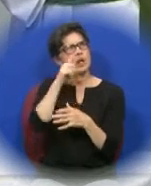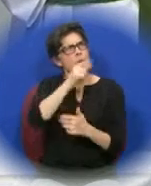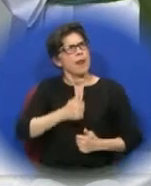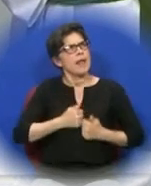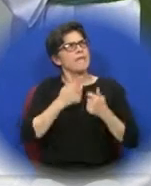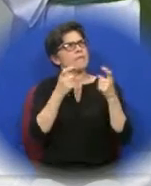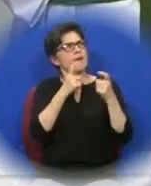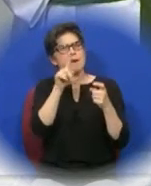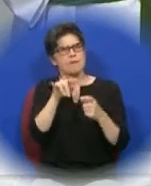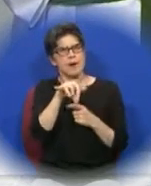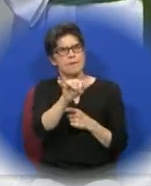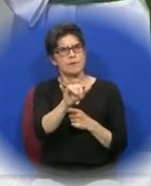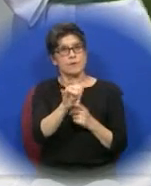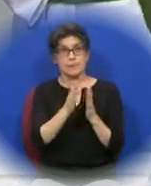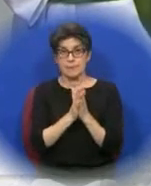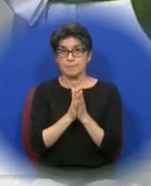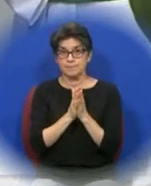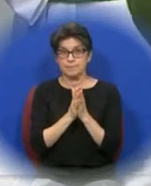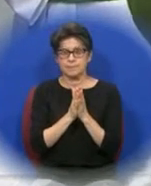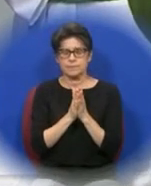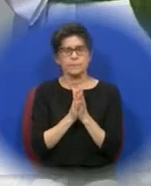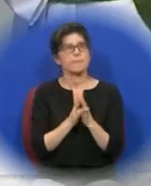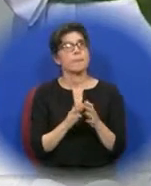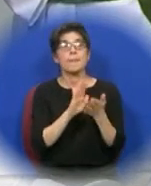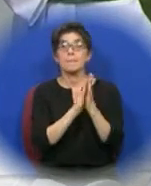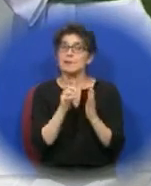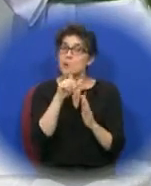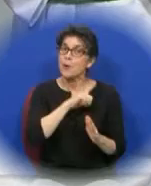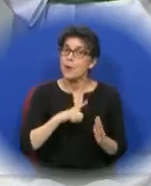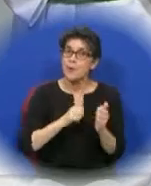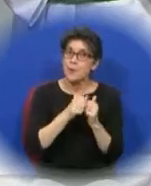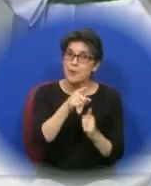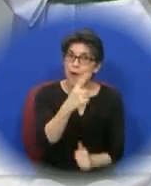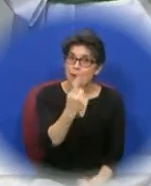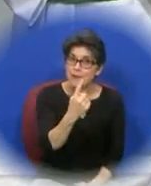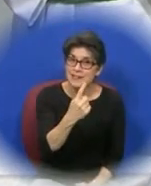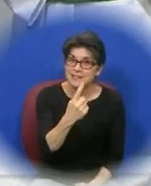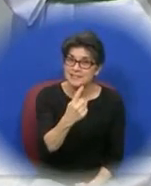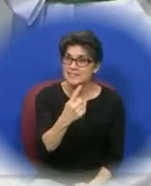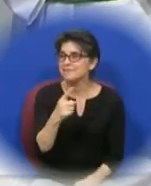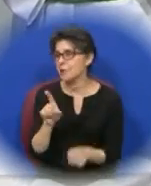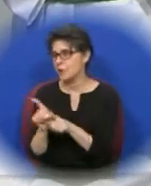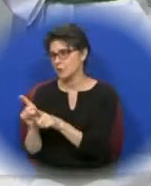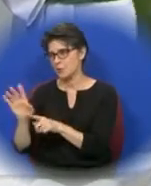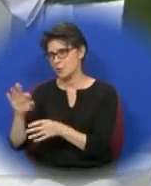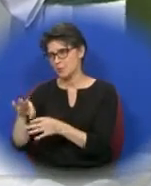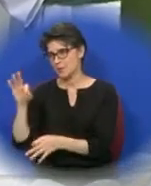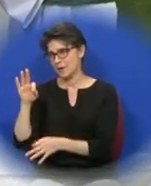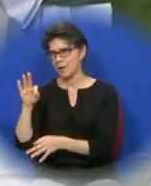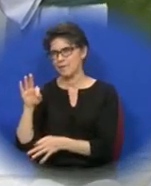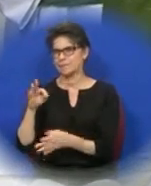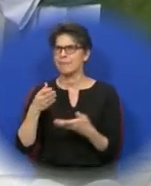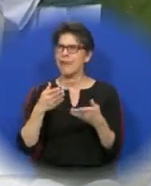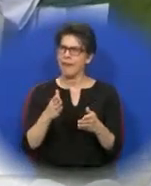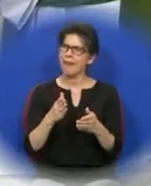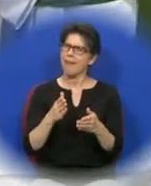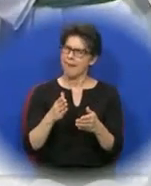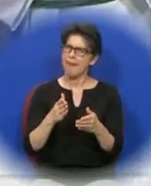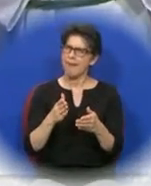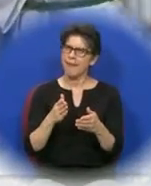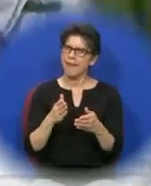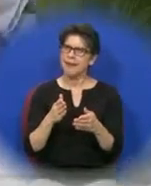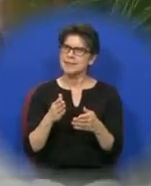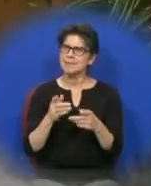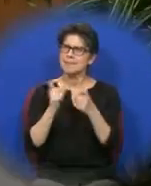reign forever and ever. Amen. The peace of the Lord be with you always. And with your spirit. Let's minister his word of peace to those near